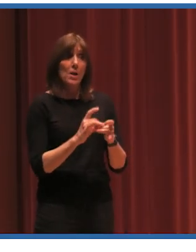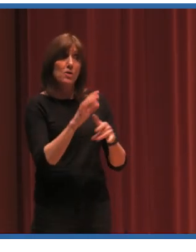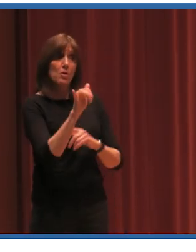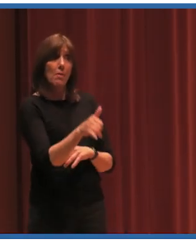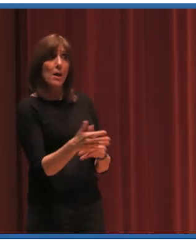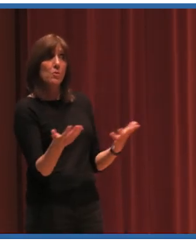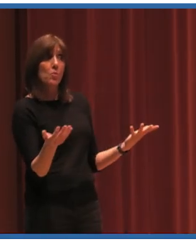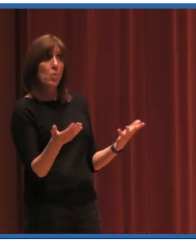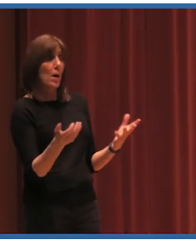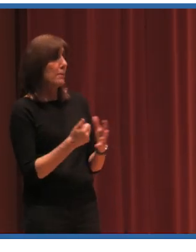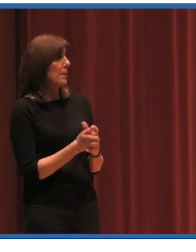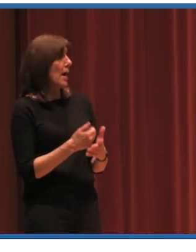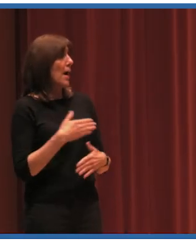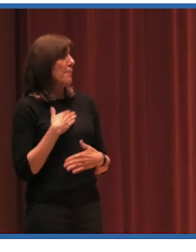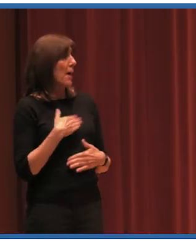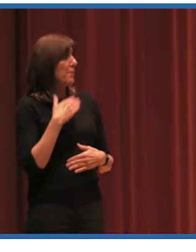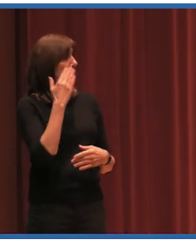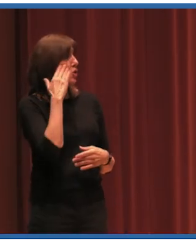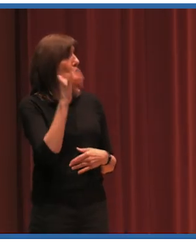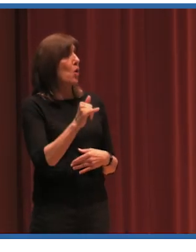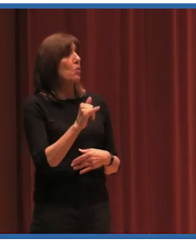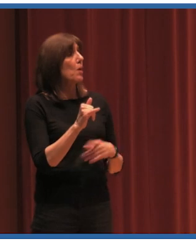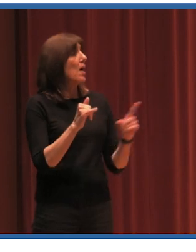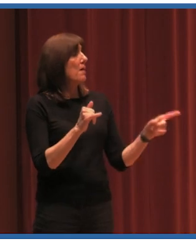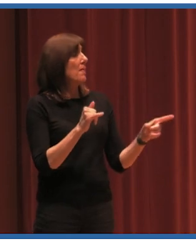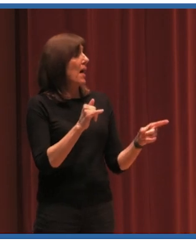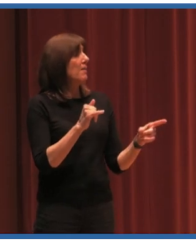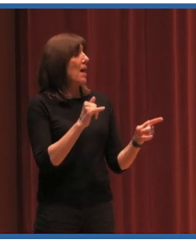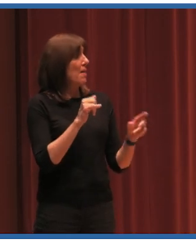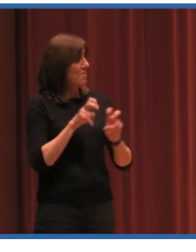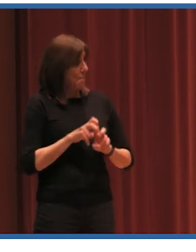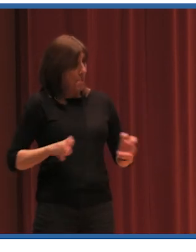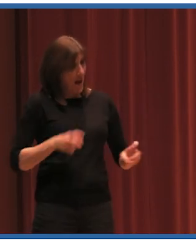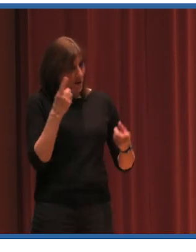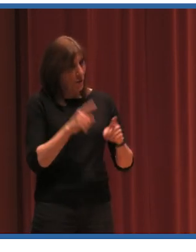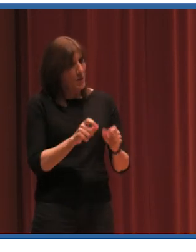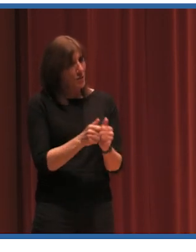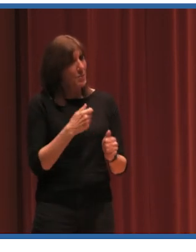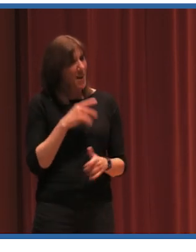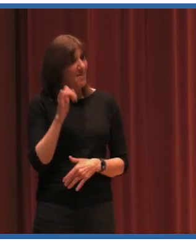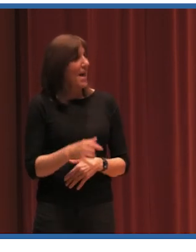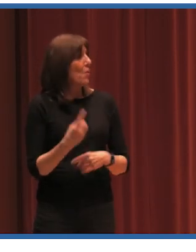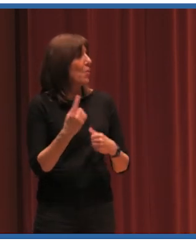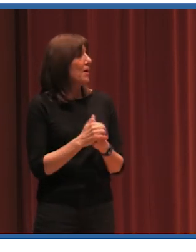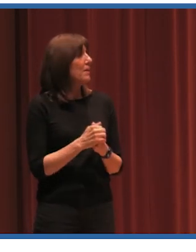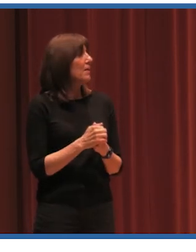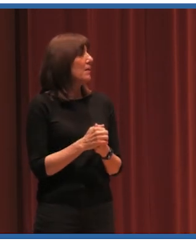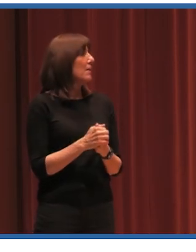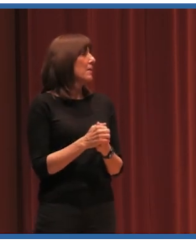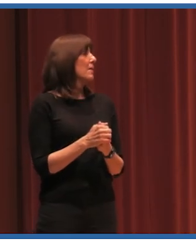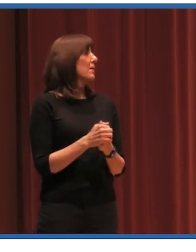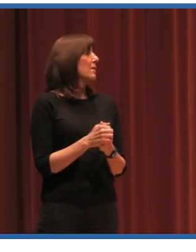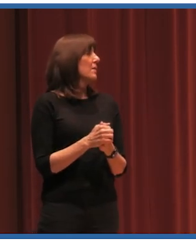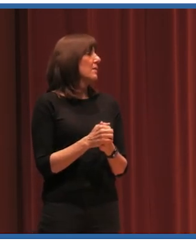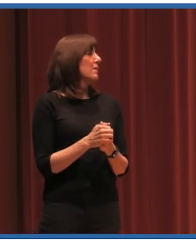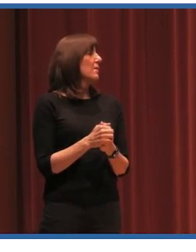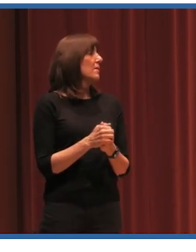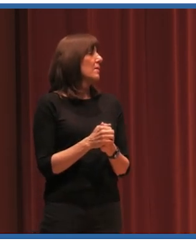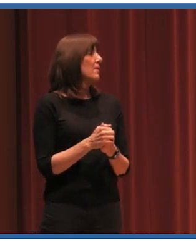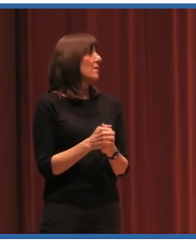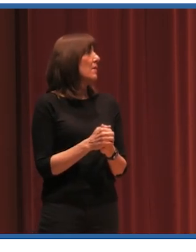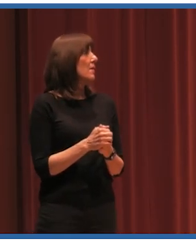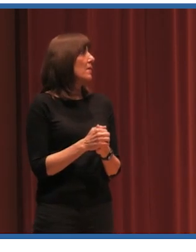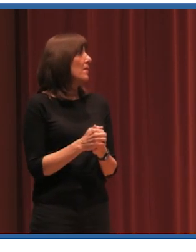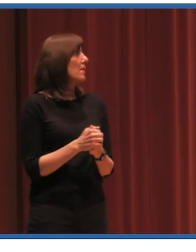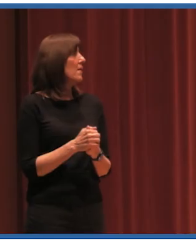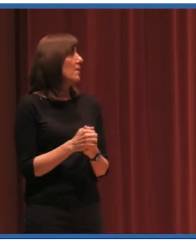comment. I'm glad to hear that the Blue Ribbon panel agrees with me on at least one of them, which is, I think one obvious no-brainer thing is